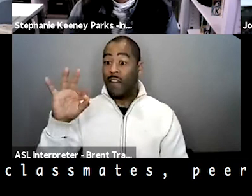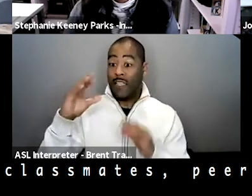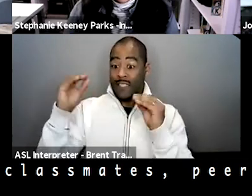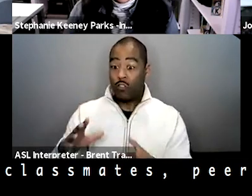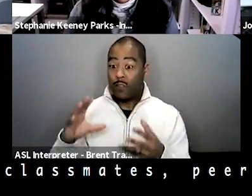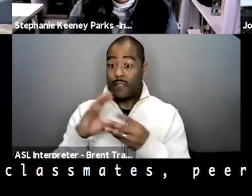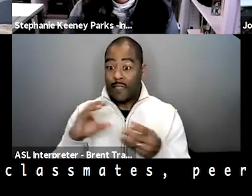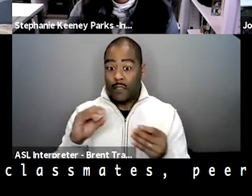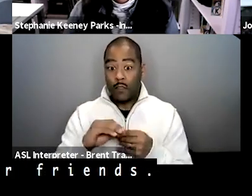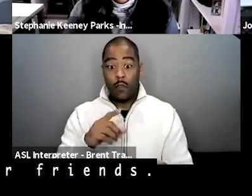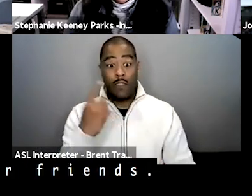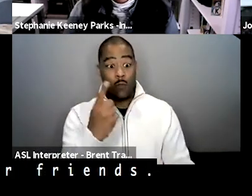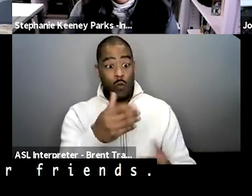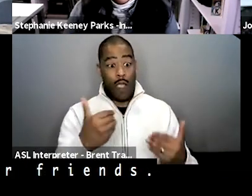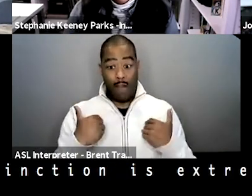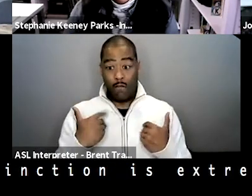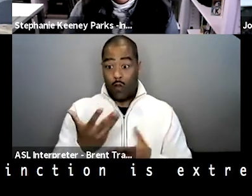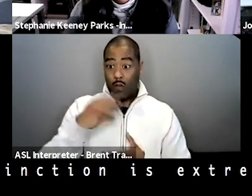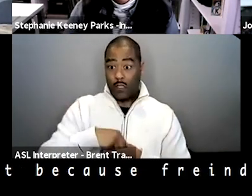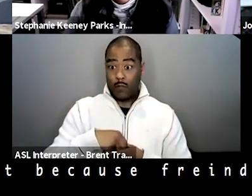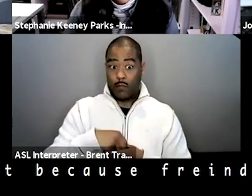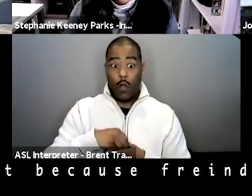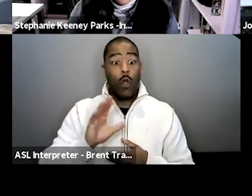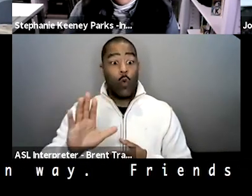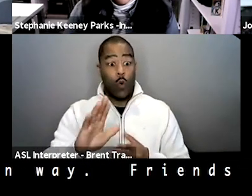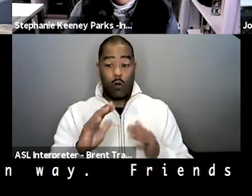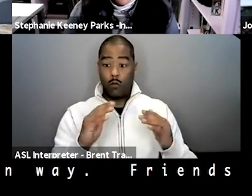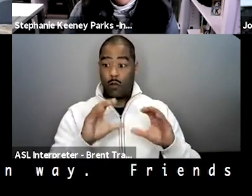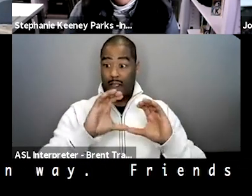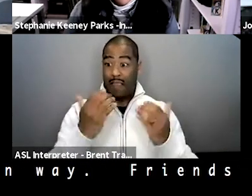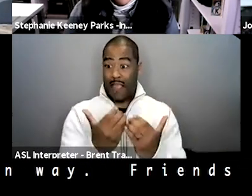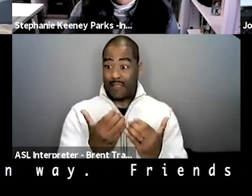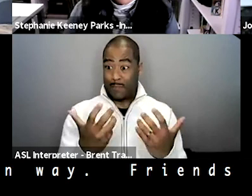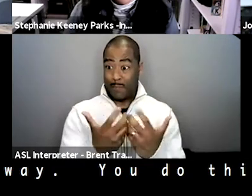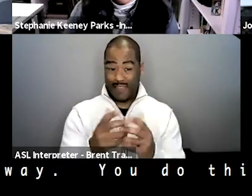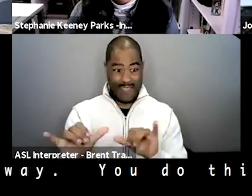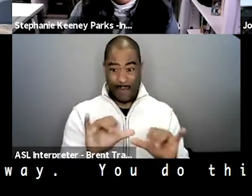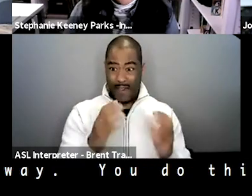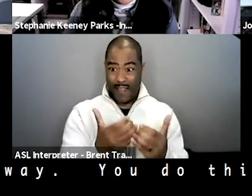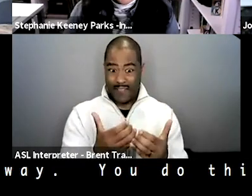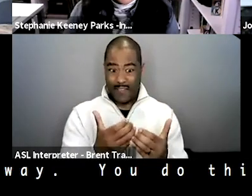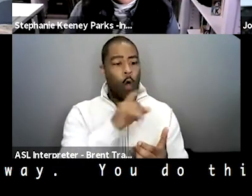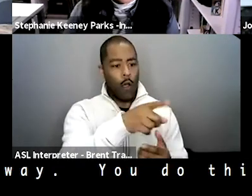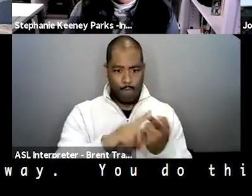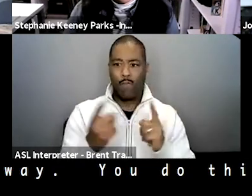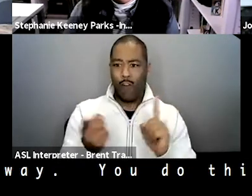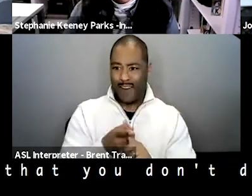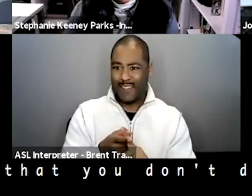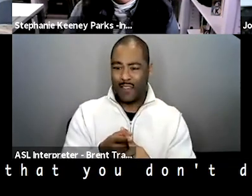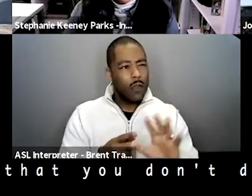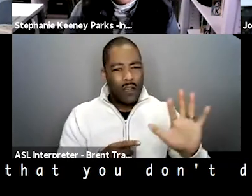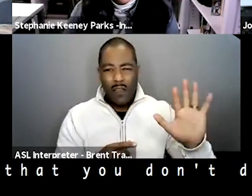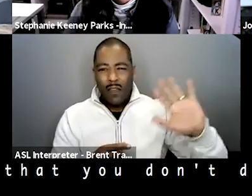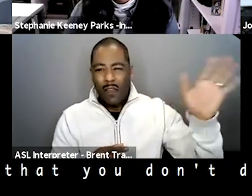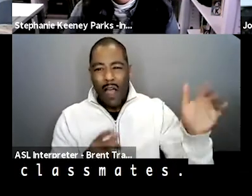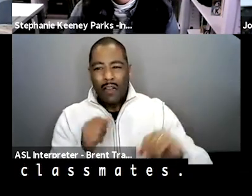their classmates. They're their peers, but they're not their friends. And that distinction is extremely important because friends act a certain way. Friends behave a certain